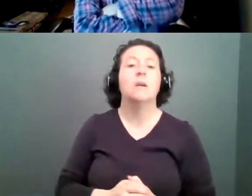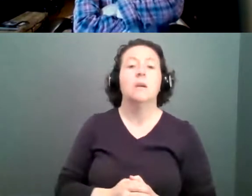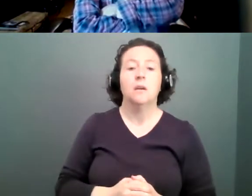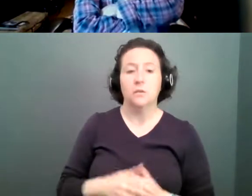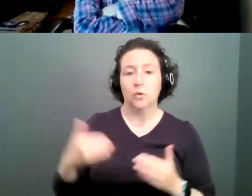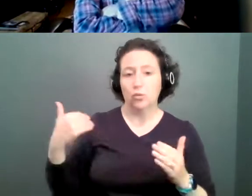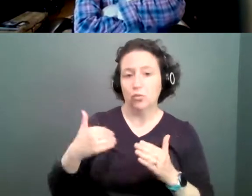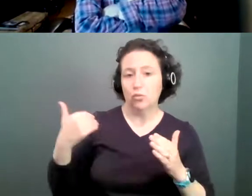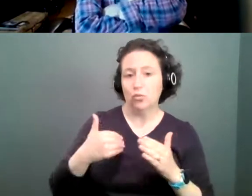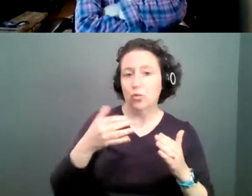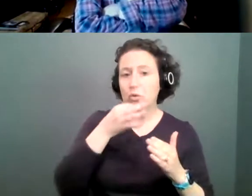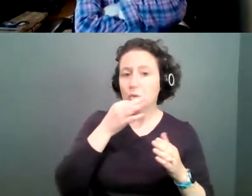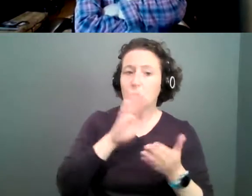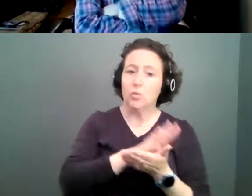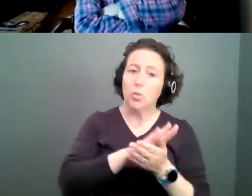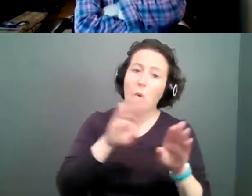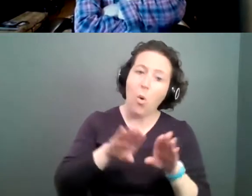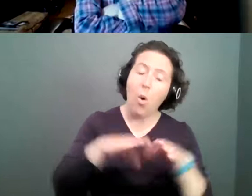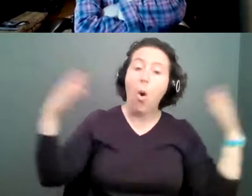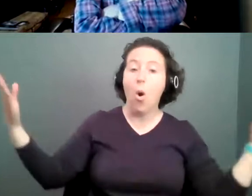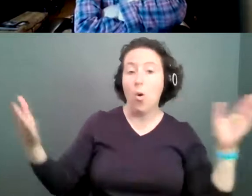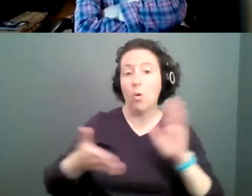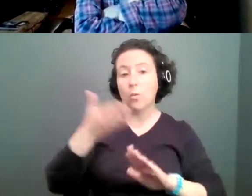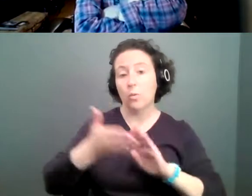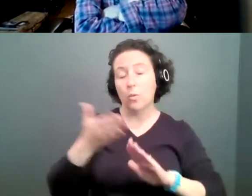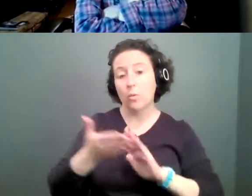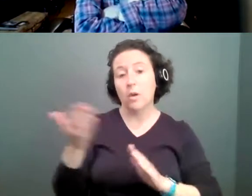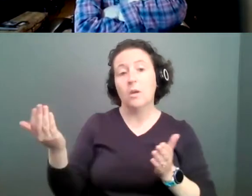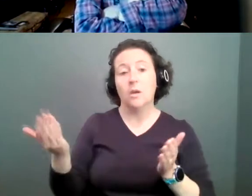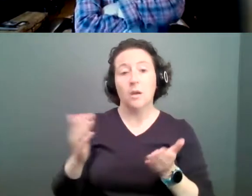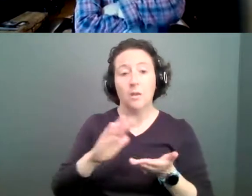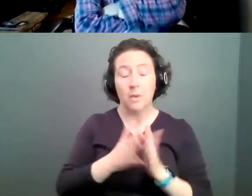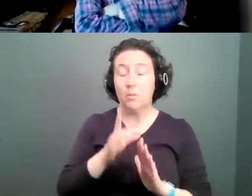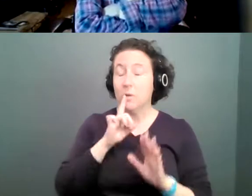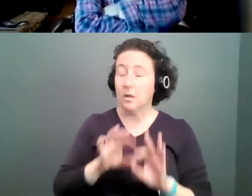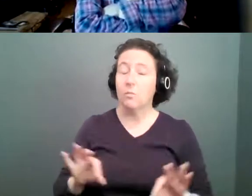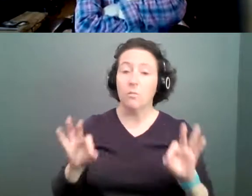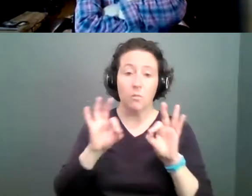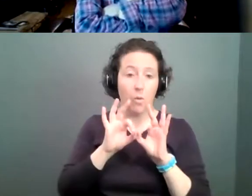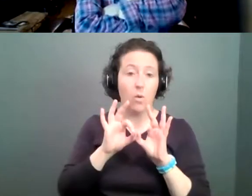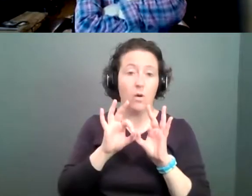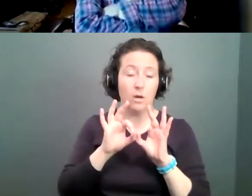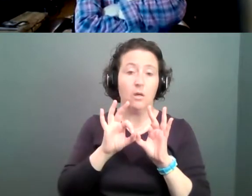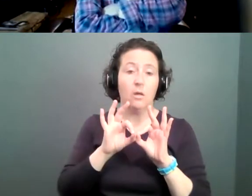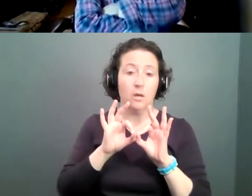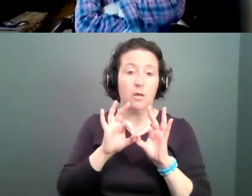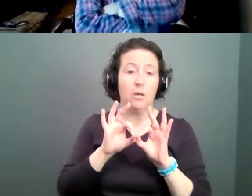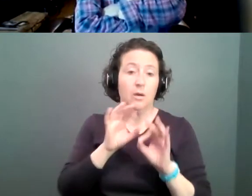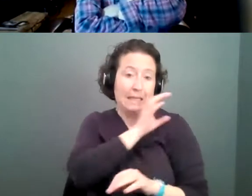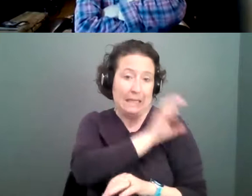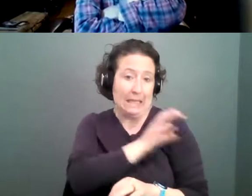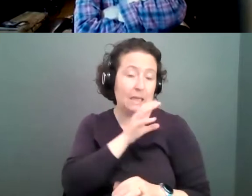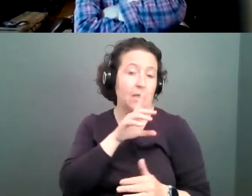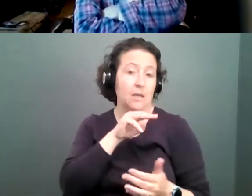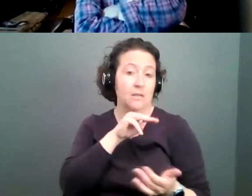reopening of school, it becomes operationally very critical that our clinics and